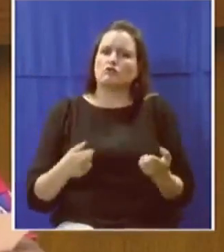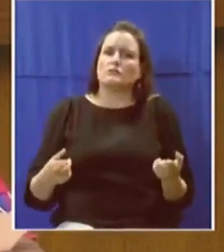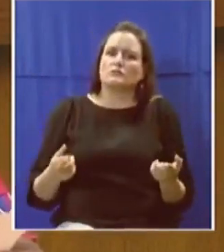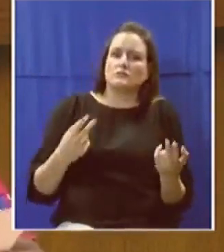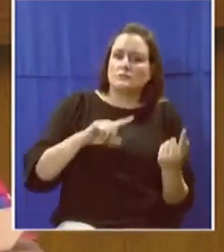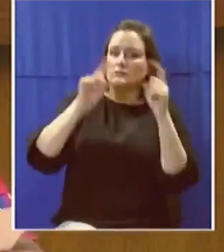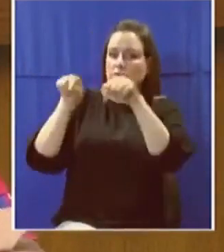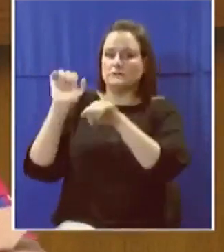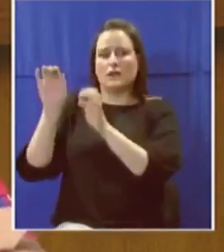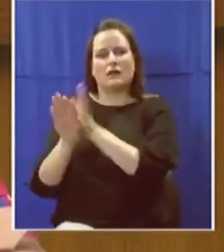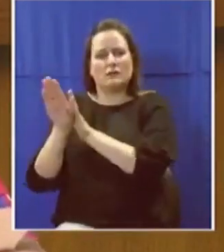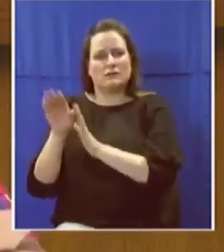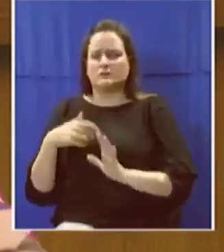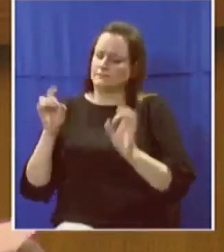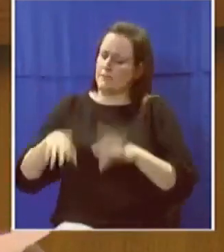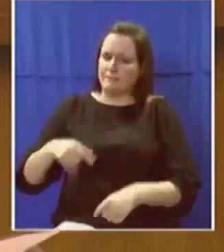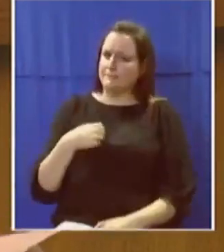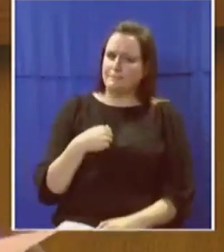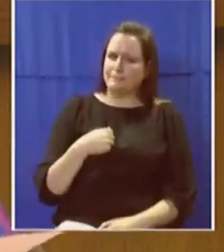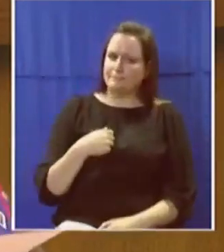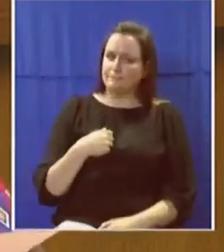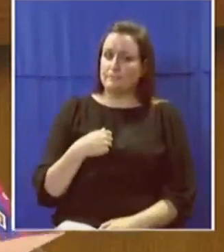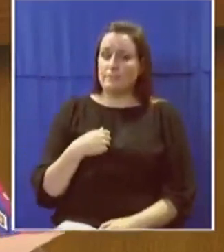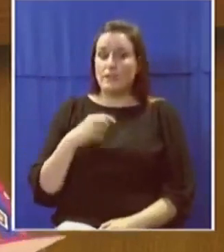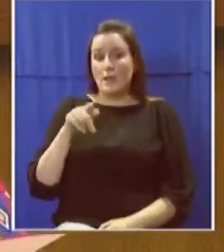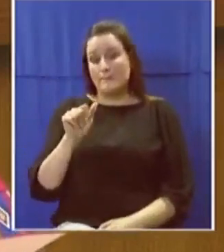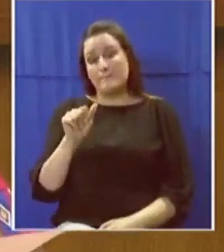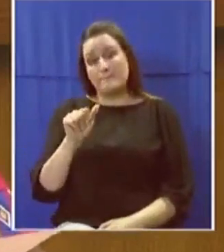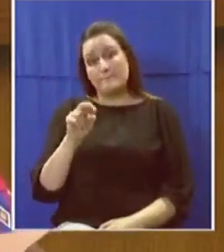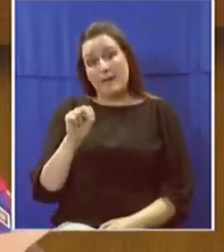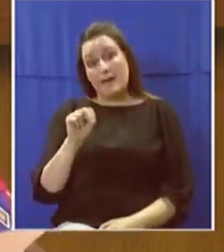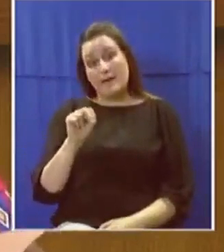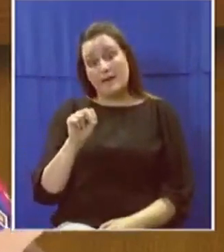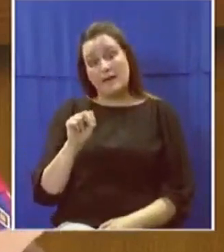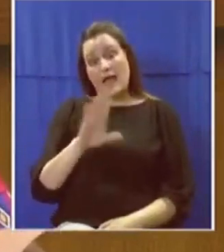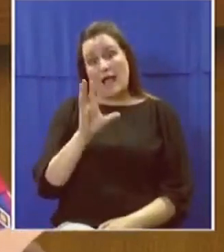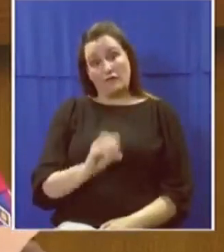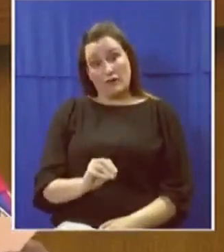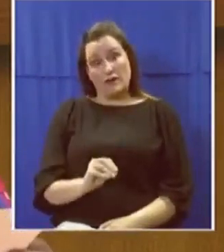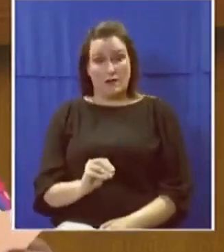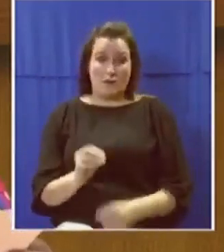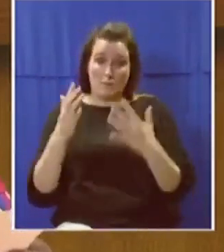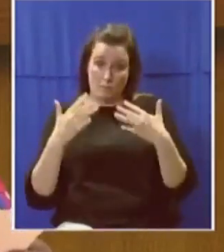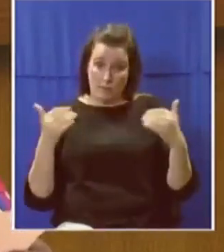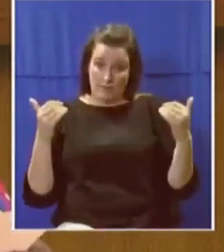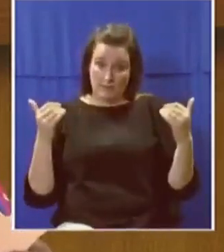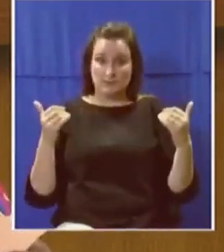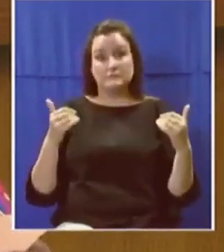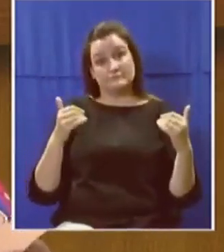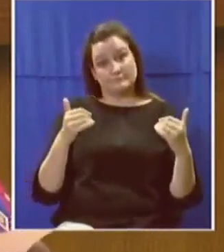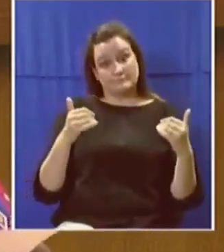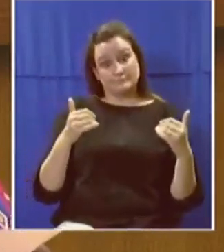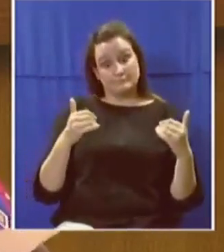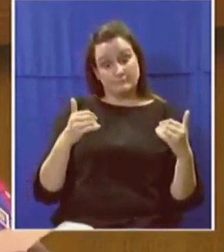development of imperial powers. The Pan-African Parliament must be strengthened to have